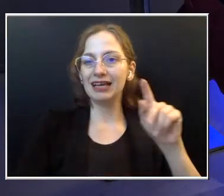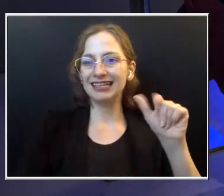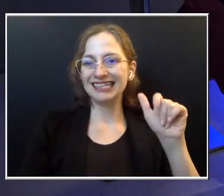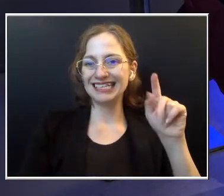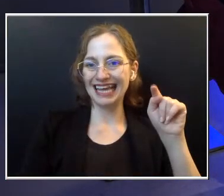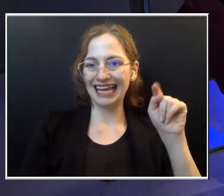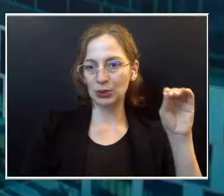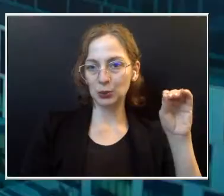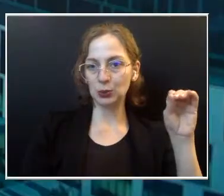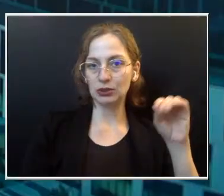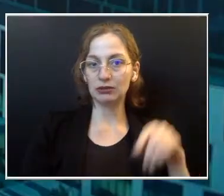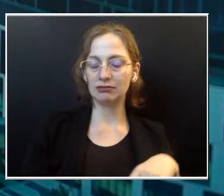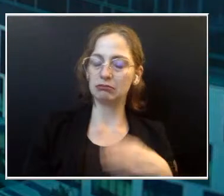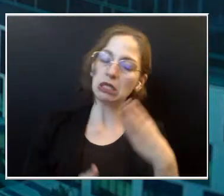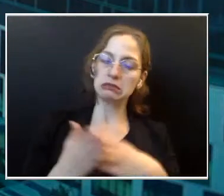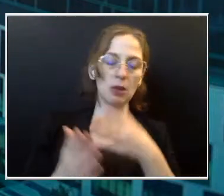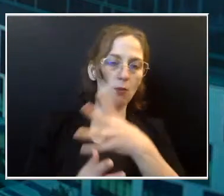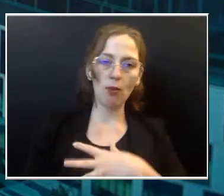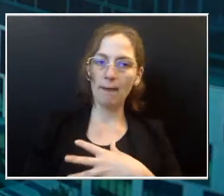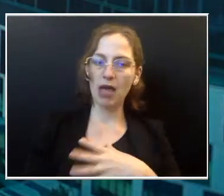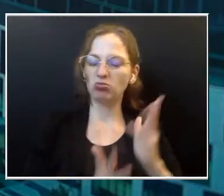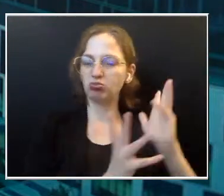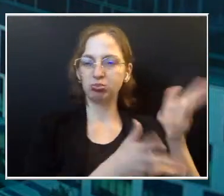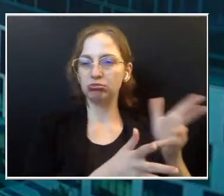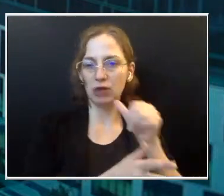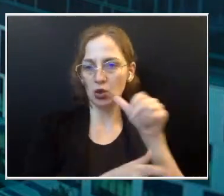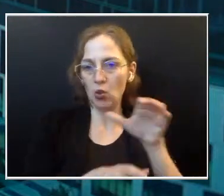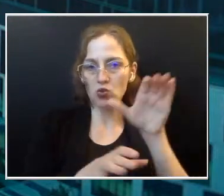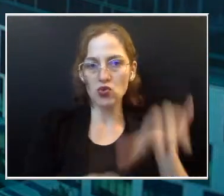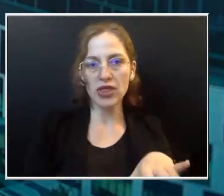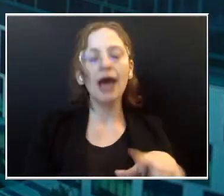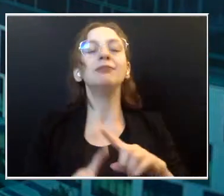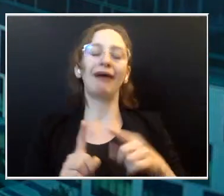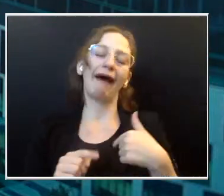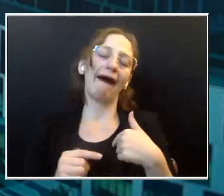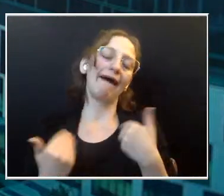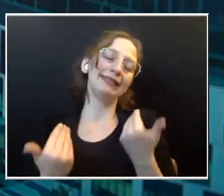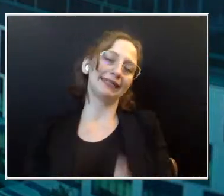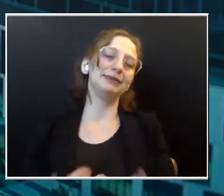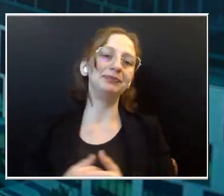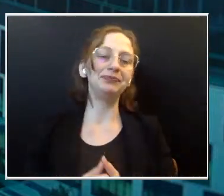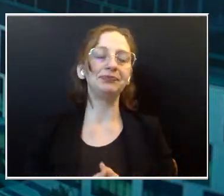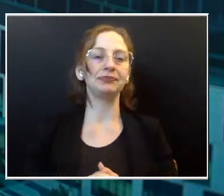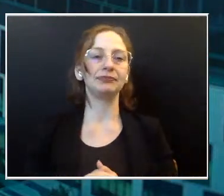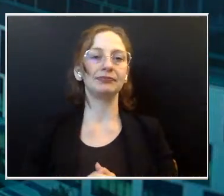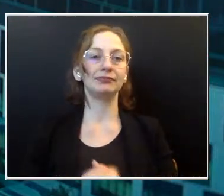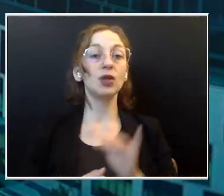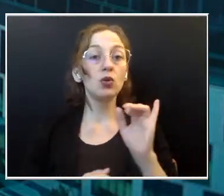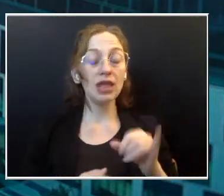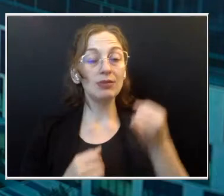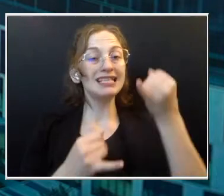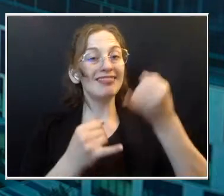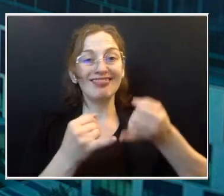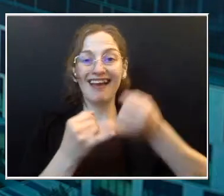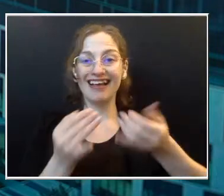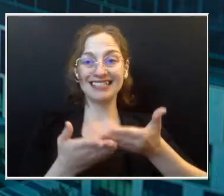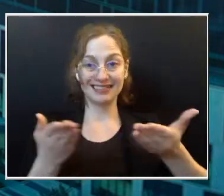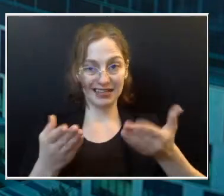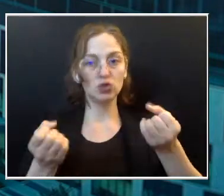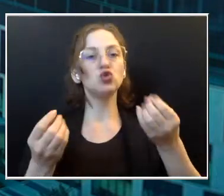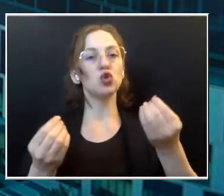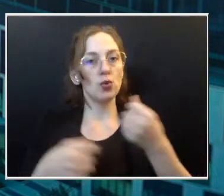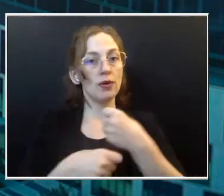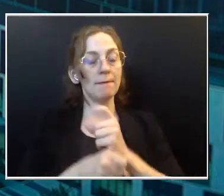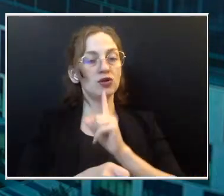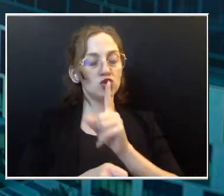and so Dr. Butterworth is like, that's the very last thing, so we want to make sure that you're satisfied before we move on. And it was